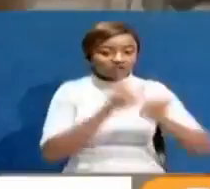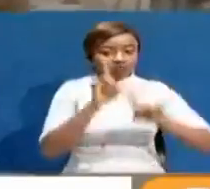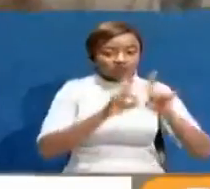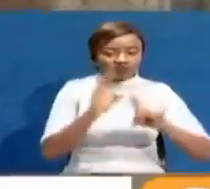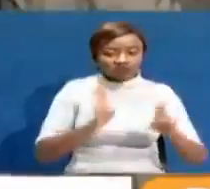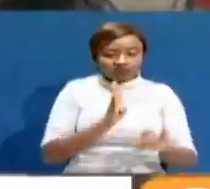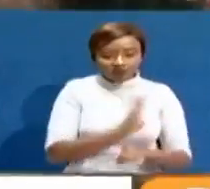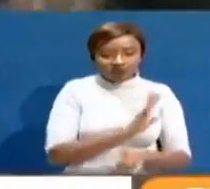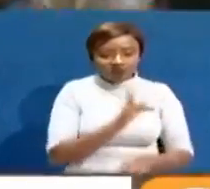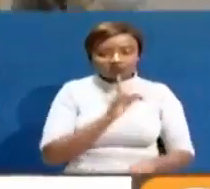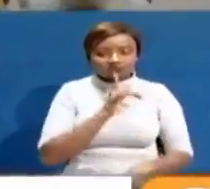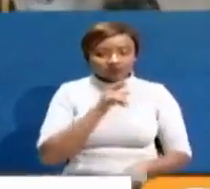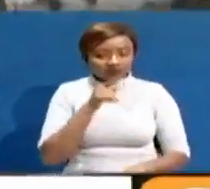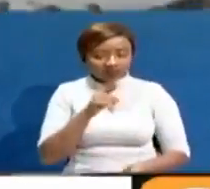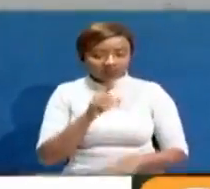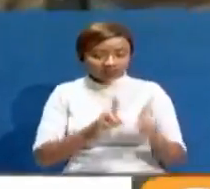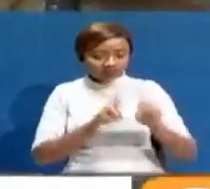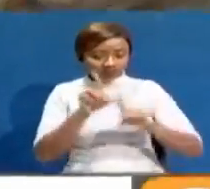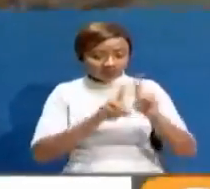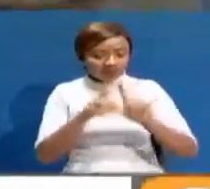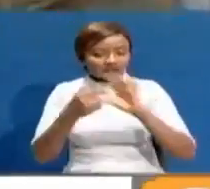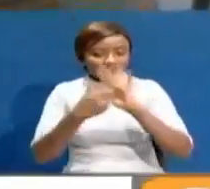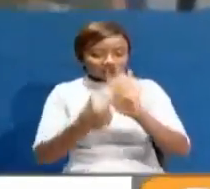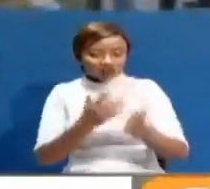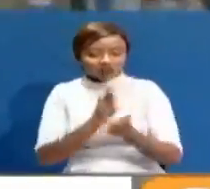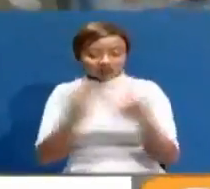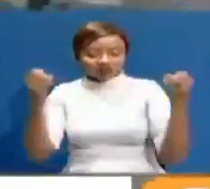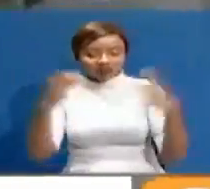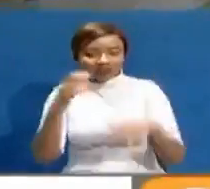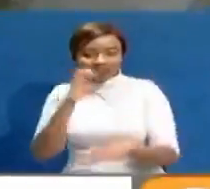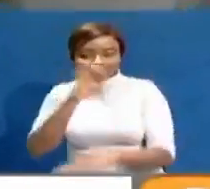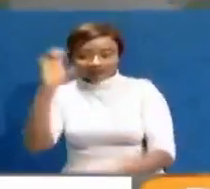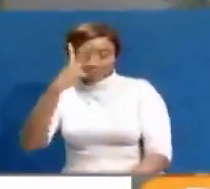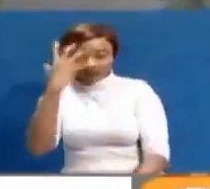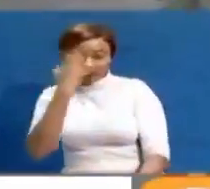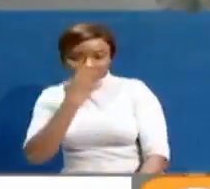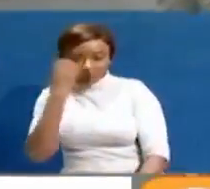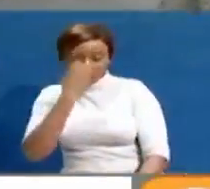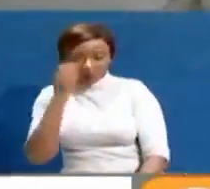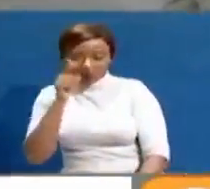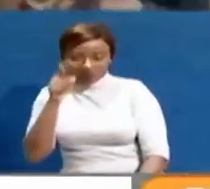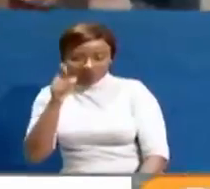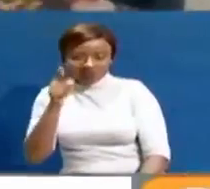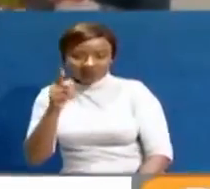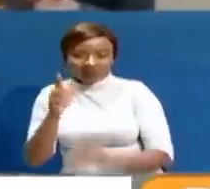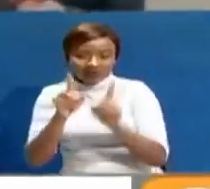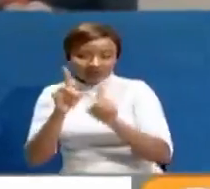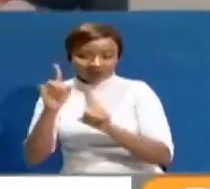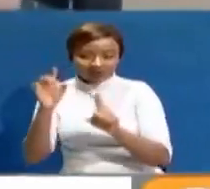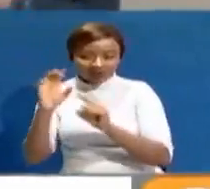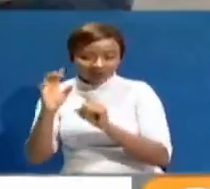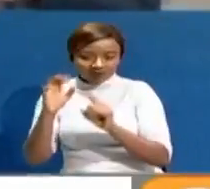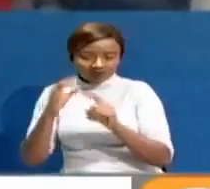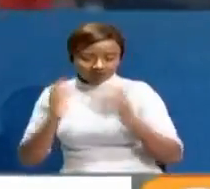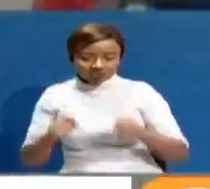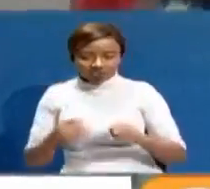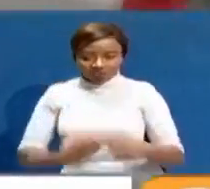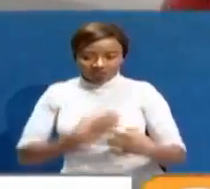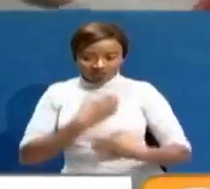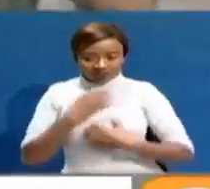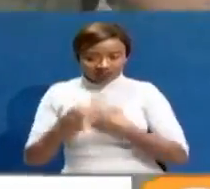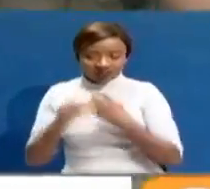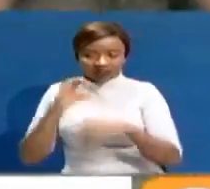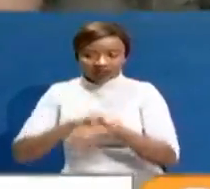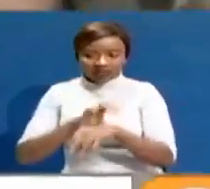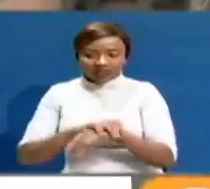Betty Radier said the flight was a sign of Eastern Europe being a key source market for Kenya's tourism industry as the world continues